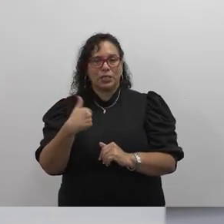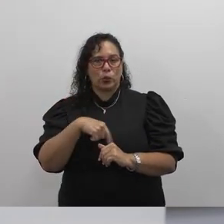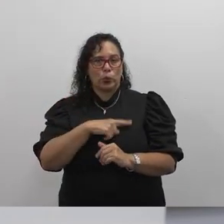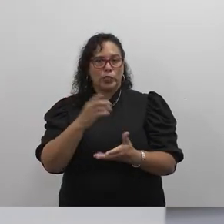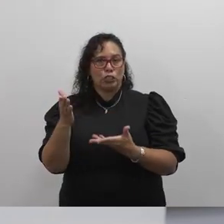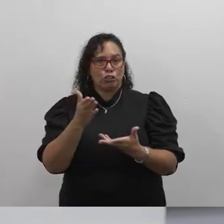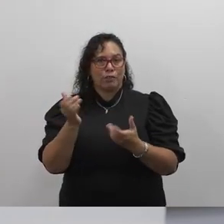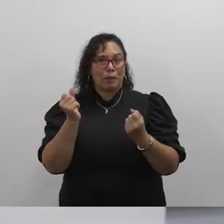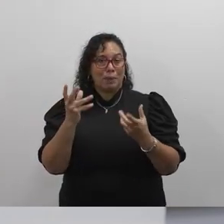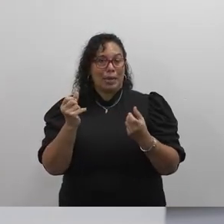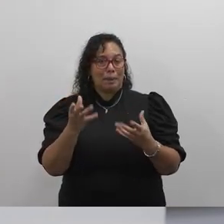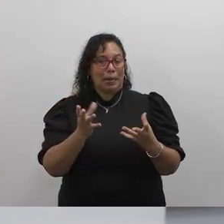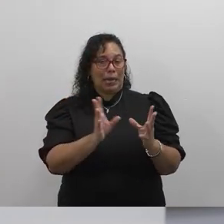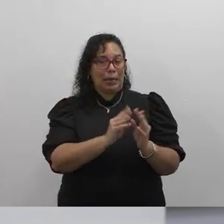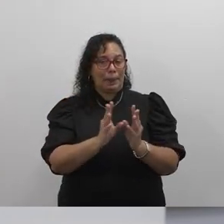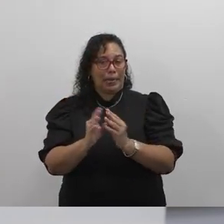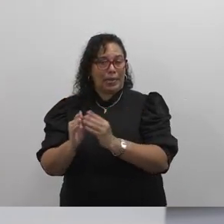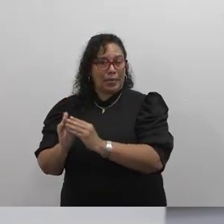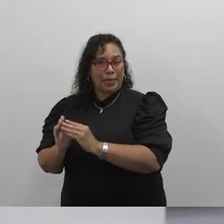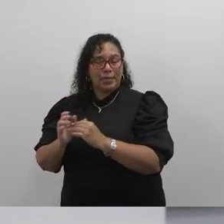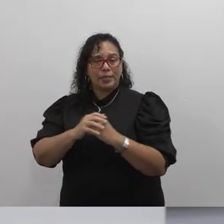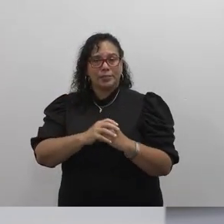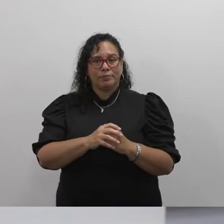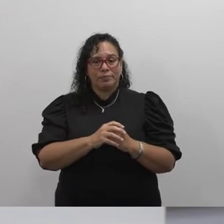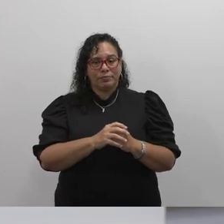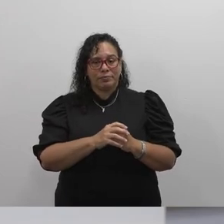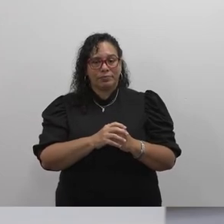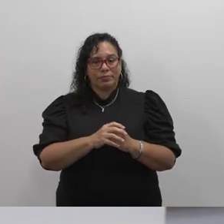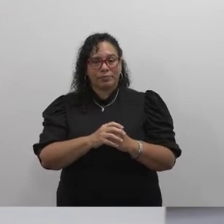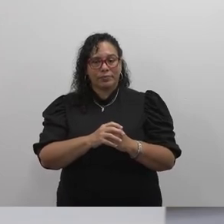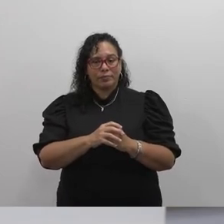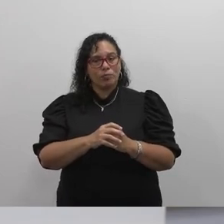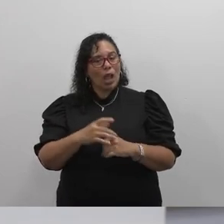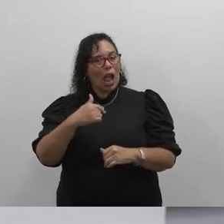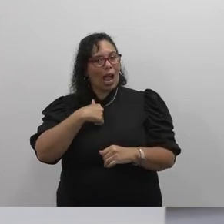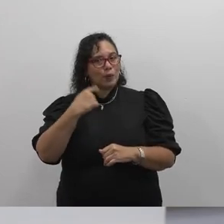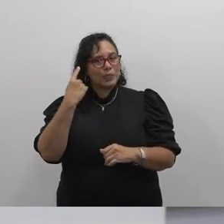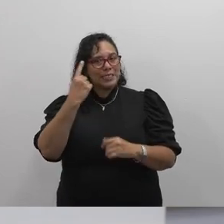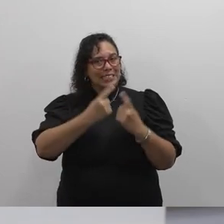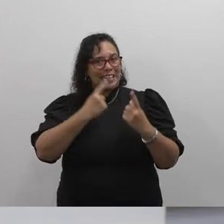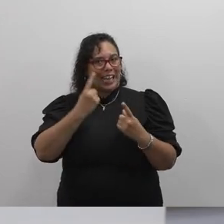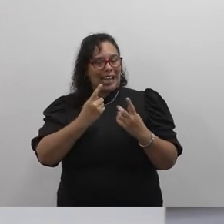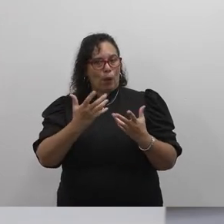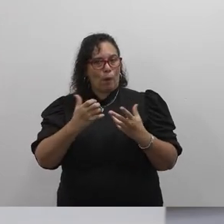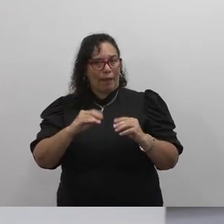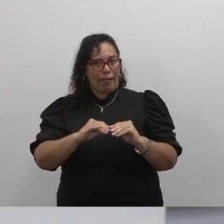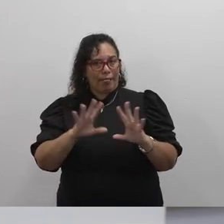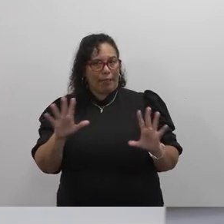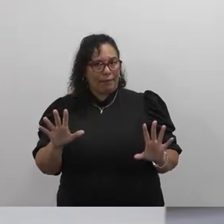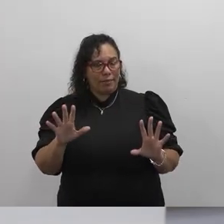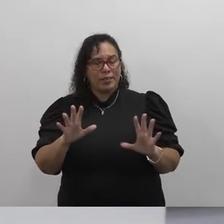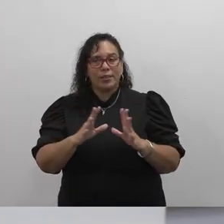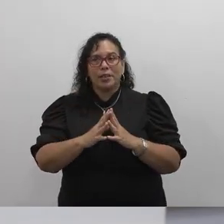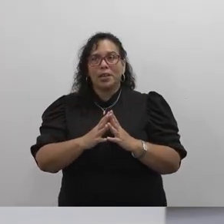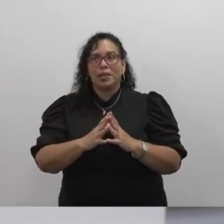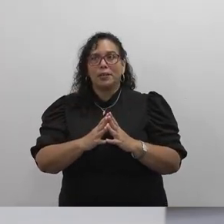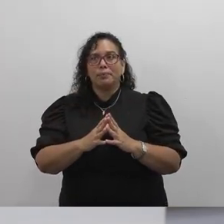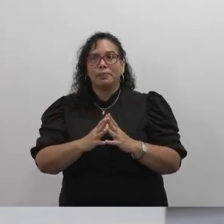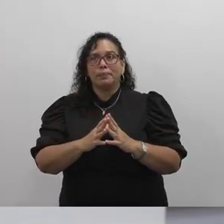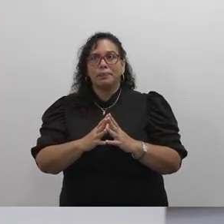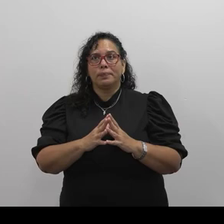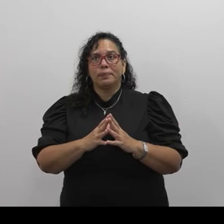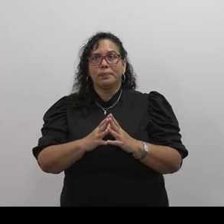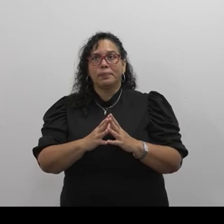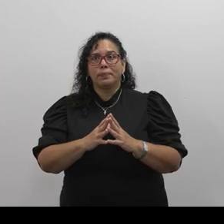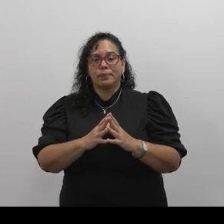committees. Brent, I'm sure you're gonna reference. I was thinking, just I want to clarify before Brent jumps in.